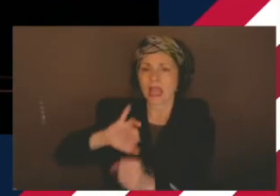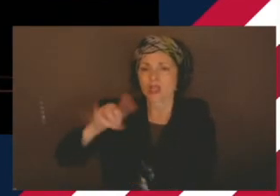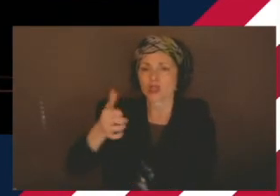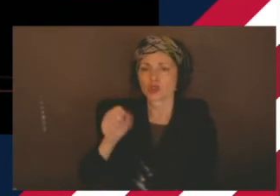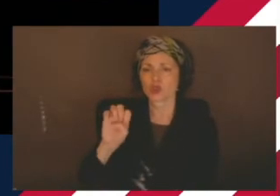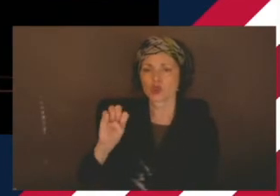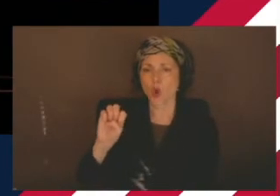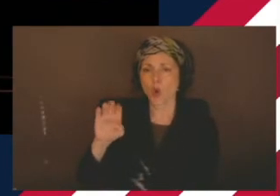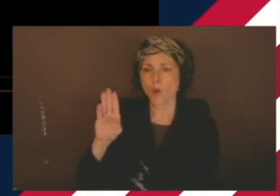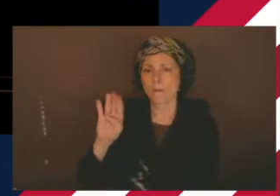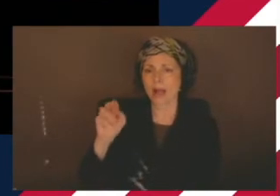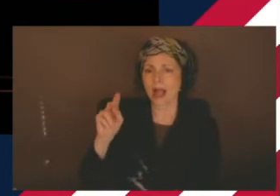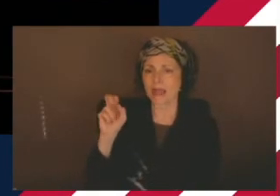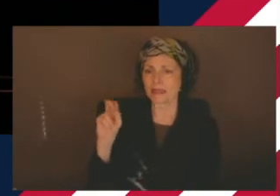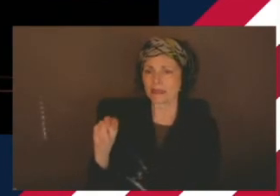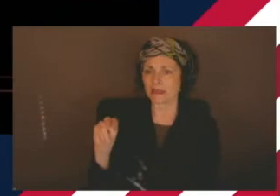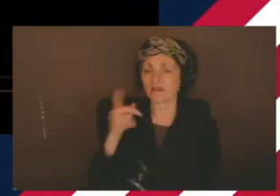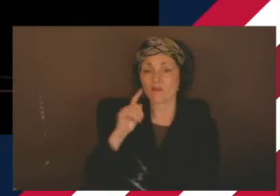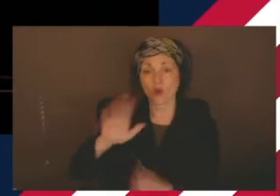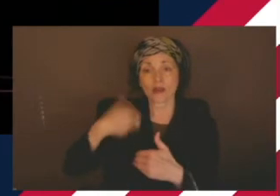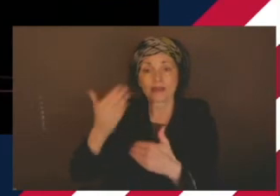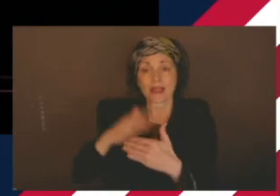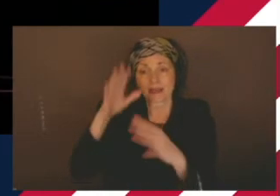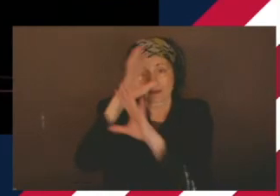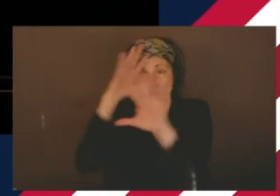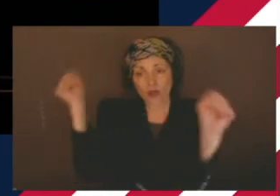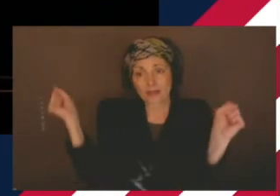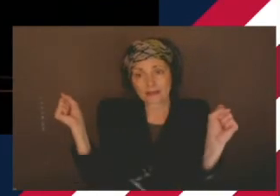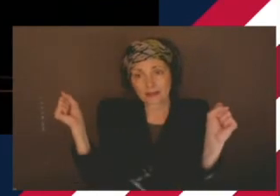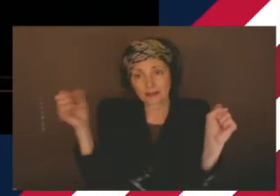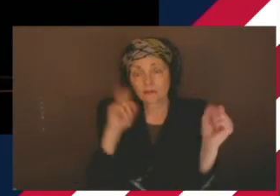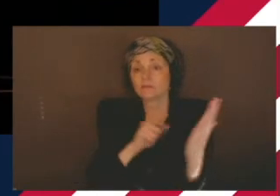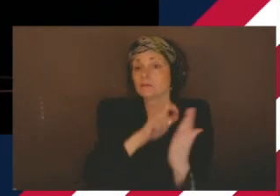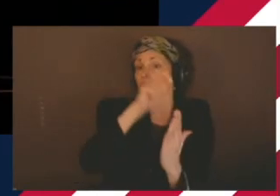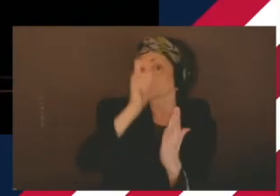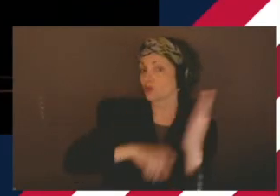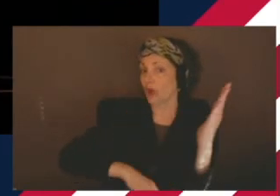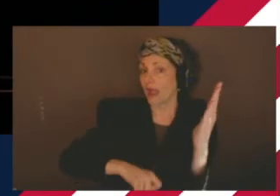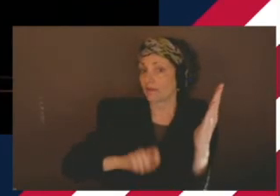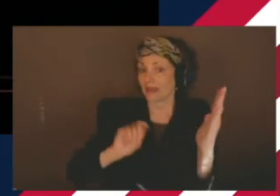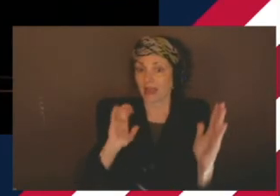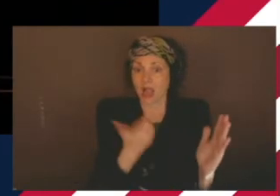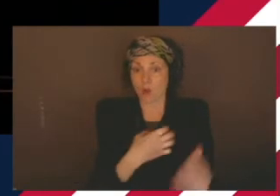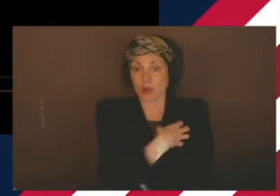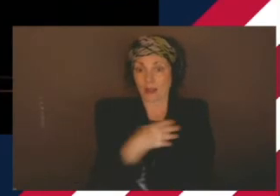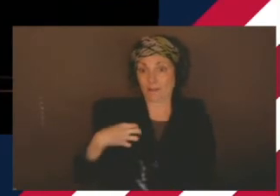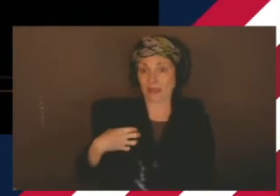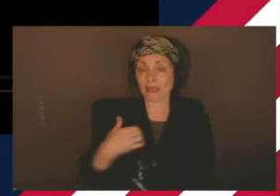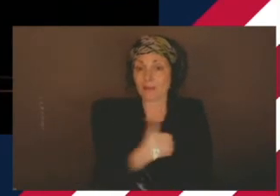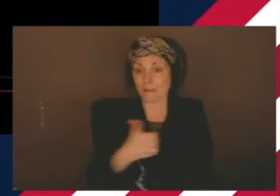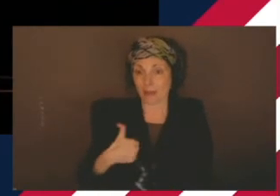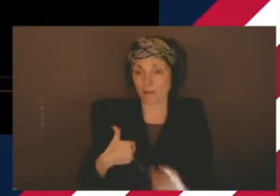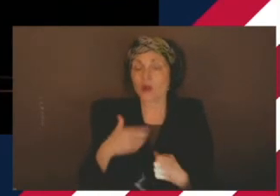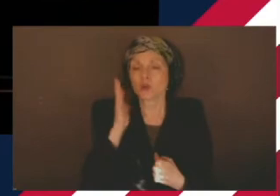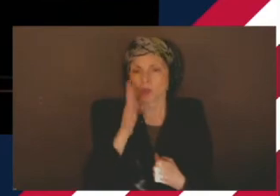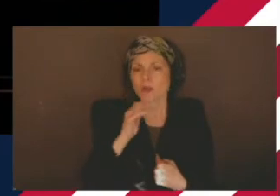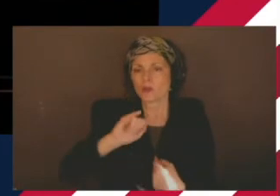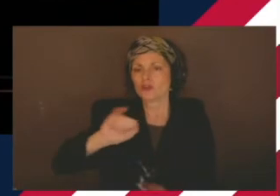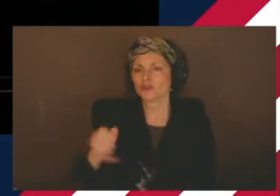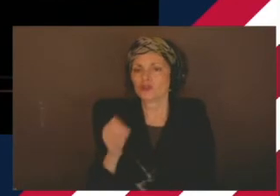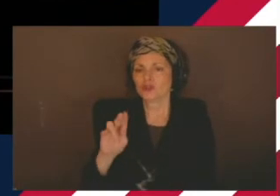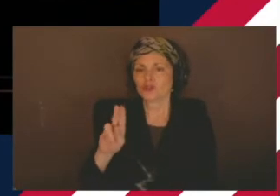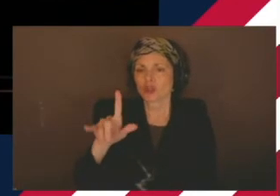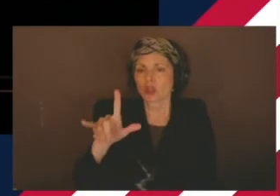committee members, our next step will be to review the draft platform at our meeting on July 15th, which will